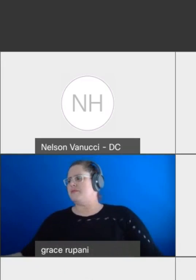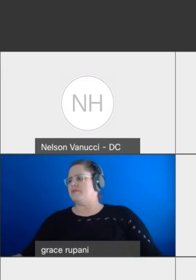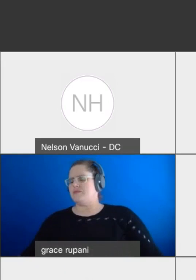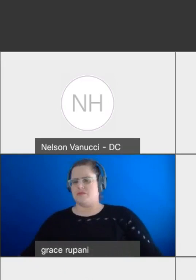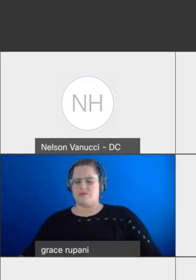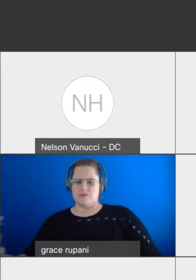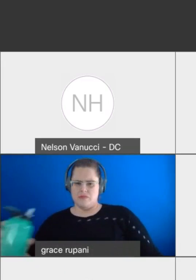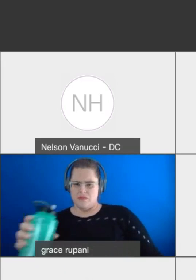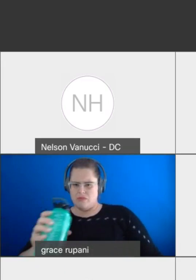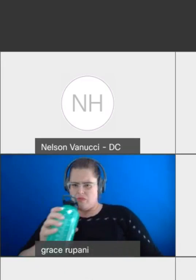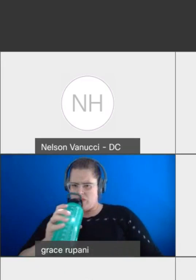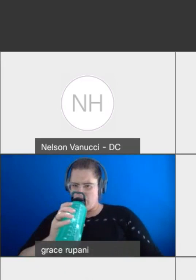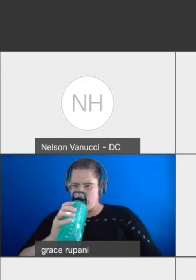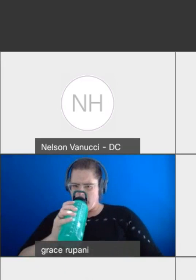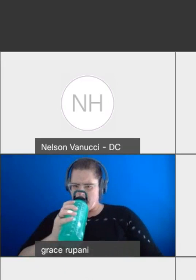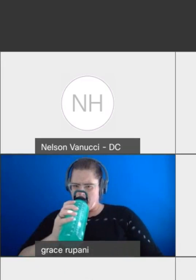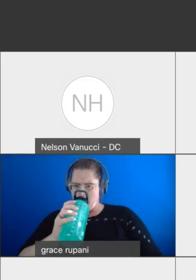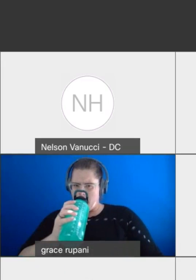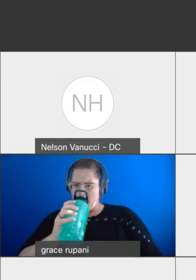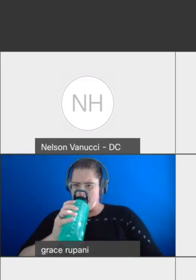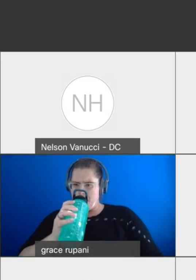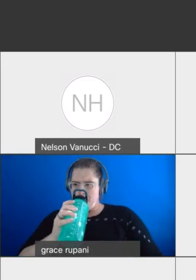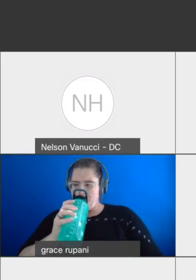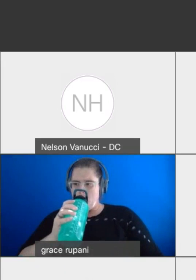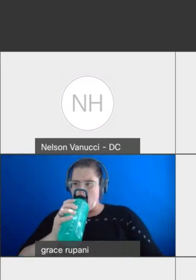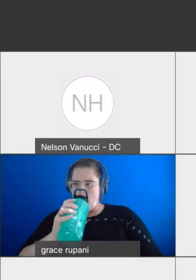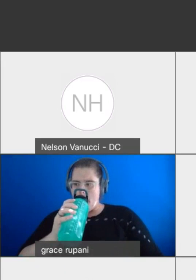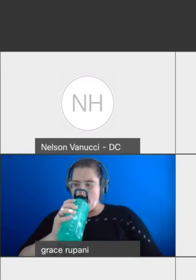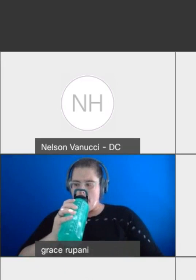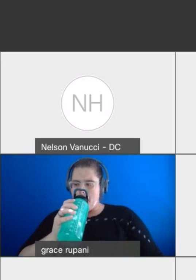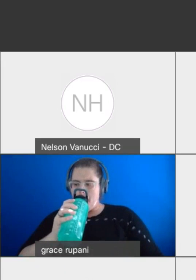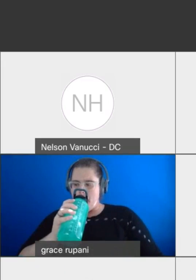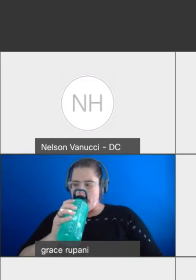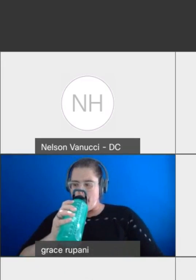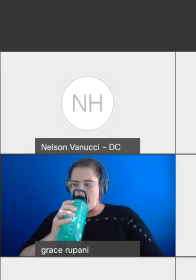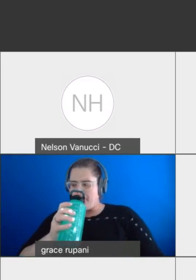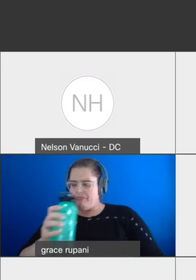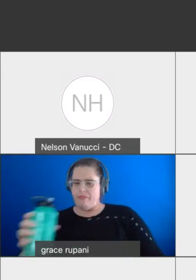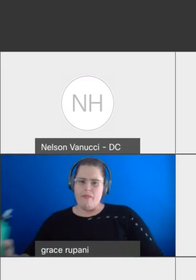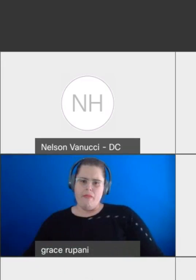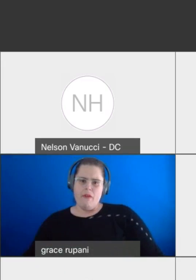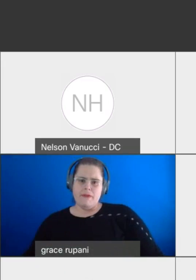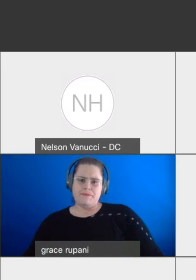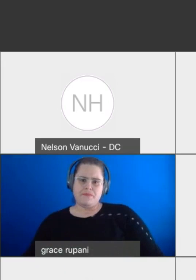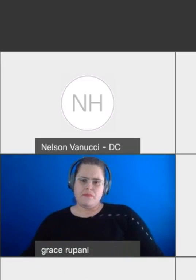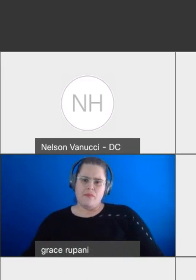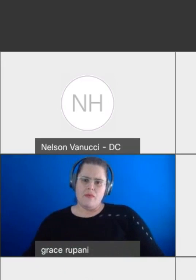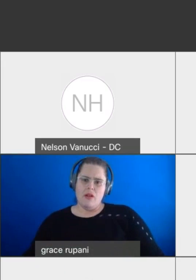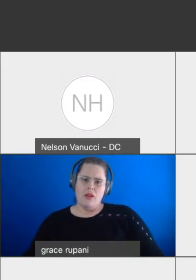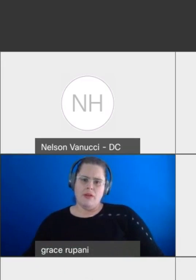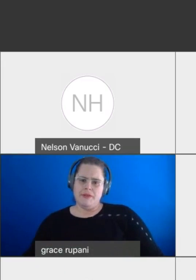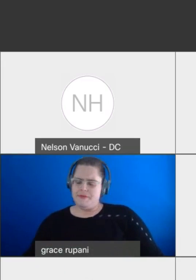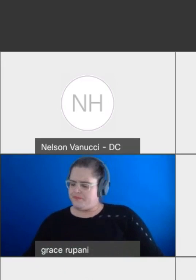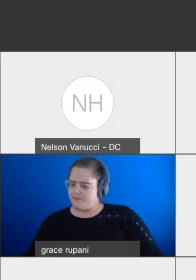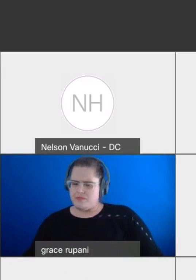last one is for those an appointment. I don't know what the one vaccine shot is. I